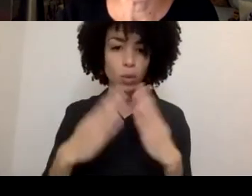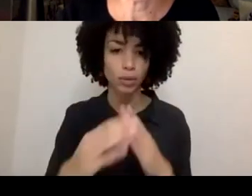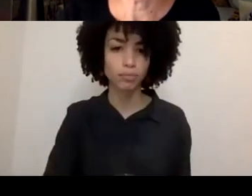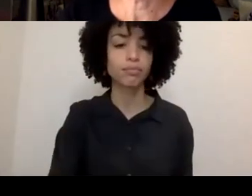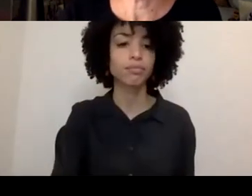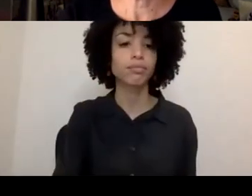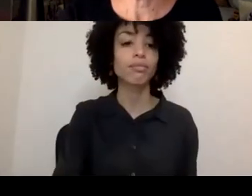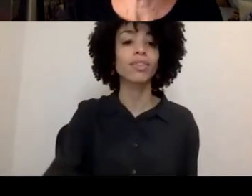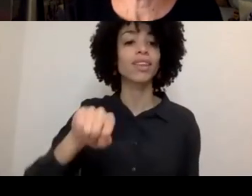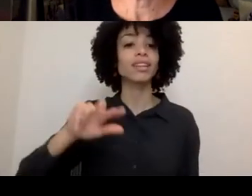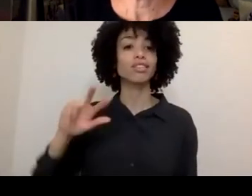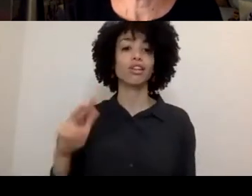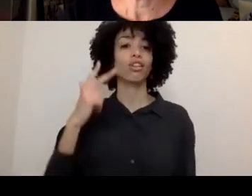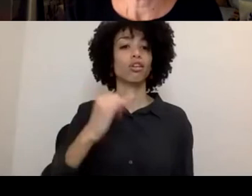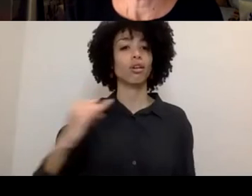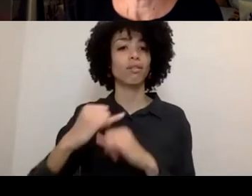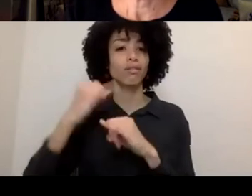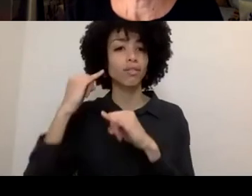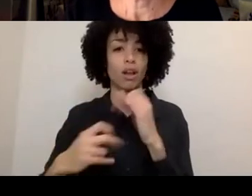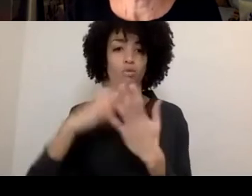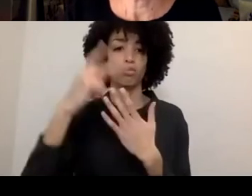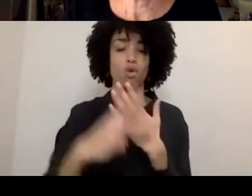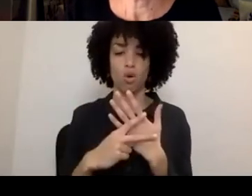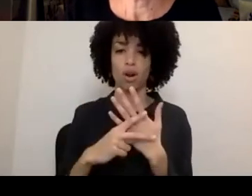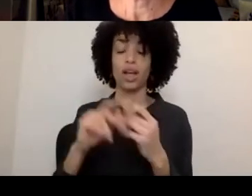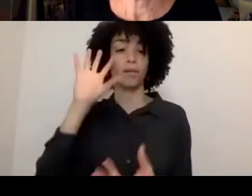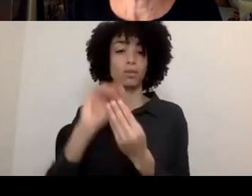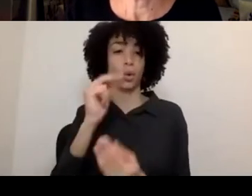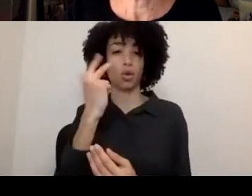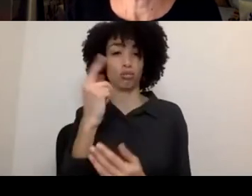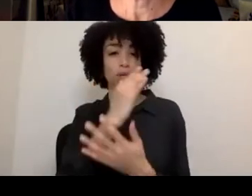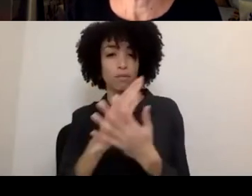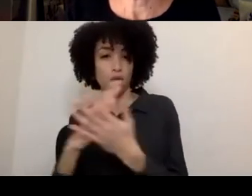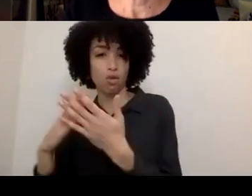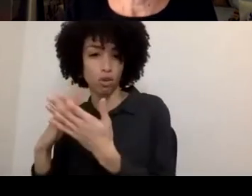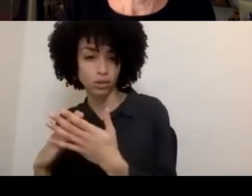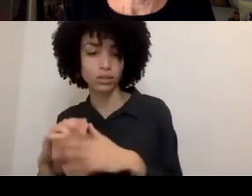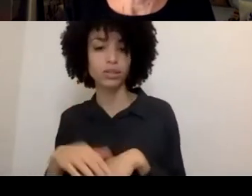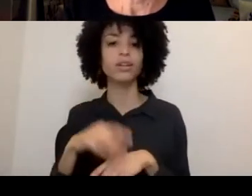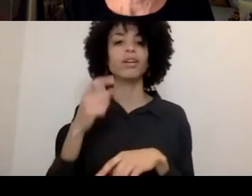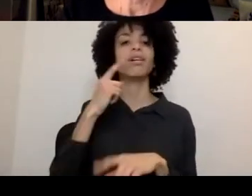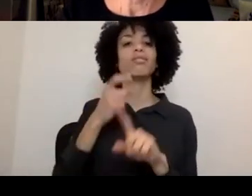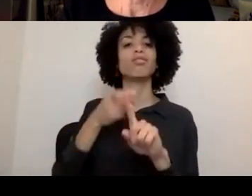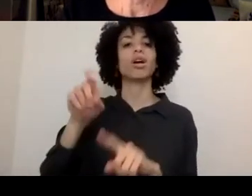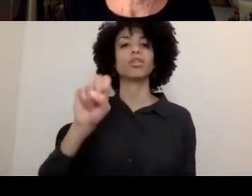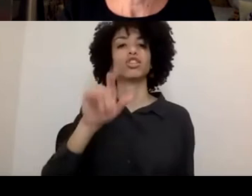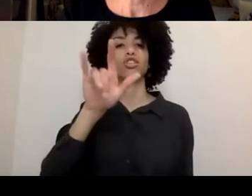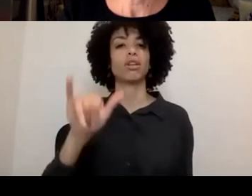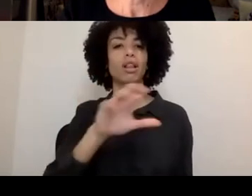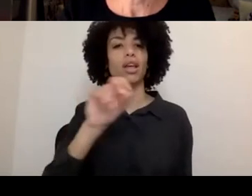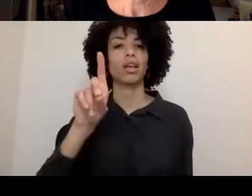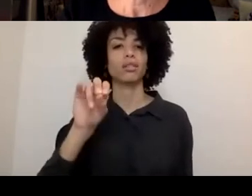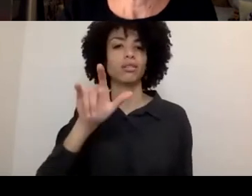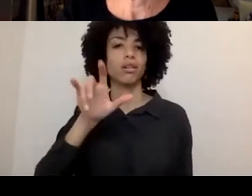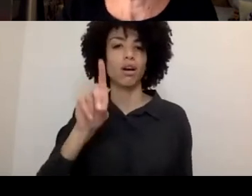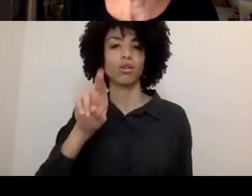Foundation and the Asian American Arts Alliance. Now I'd like to take a few minutes for a land recognition to acknowledge our respective